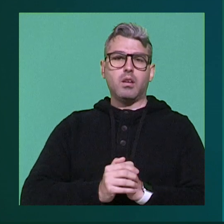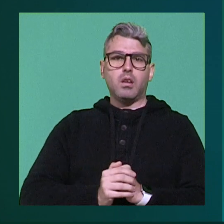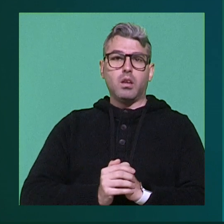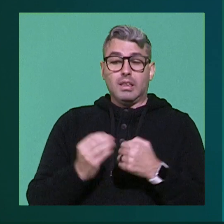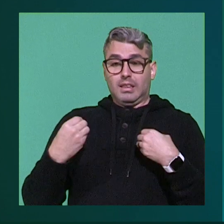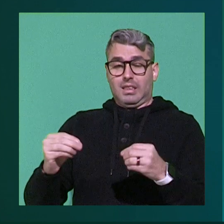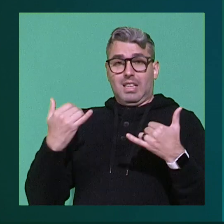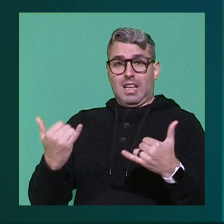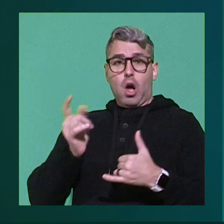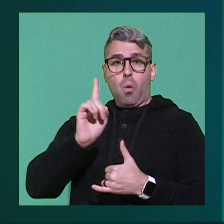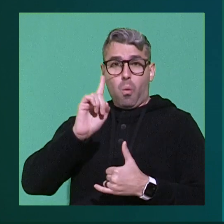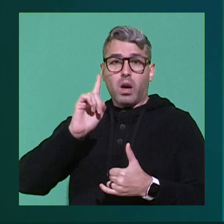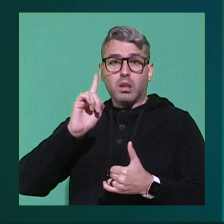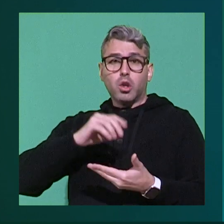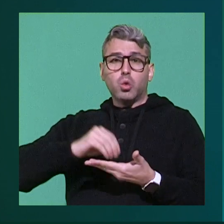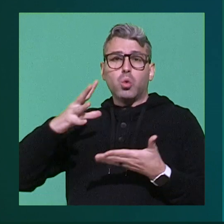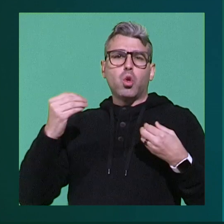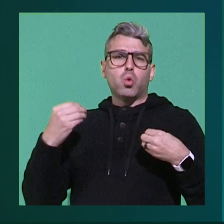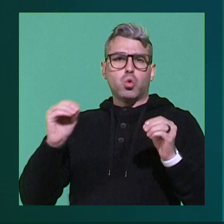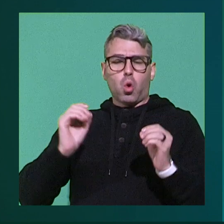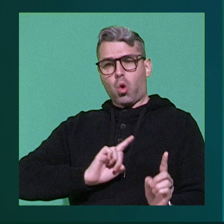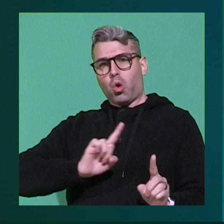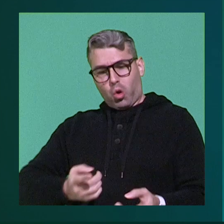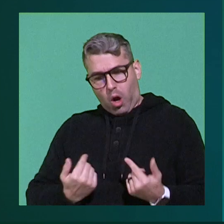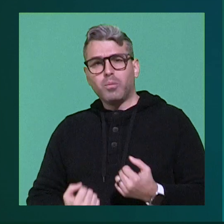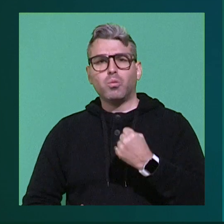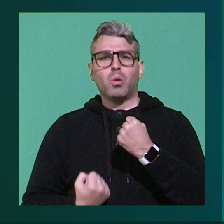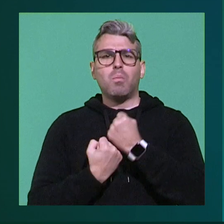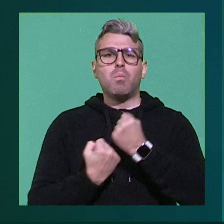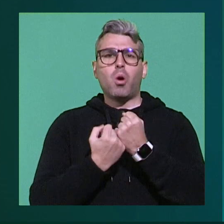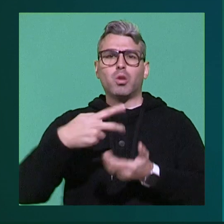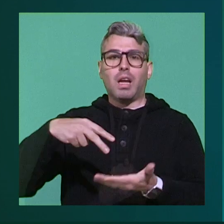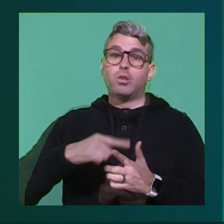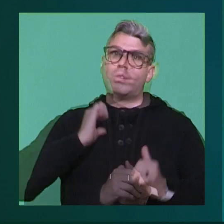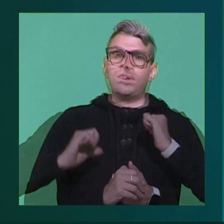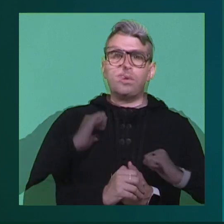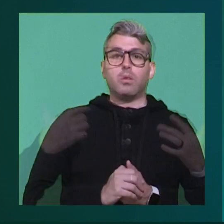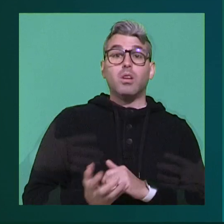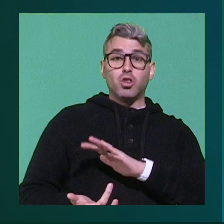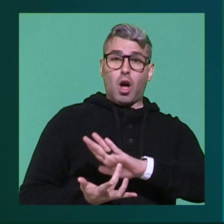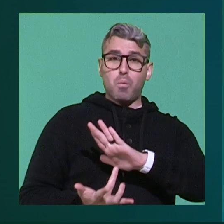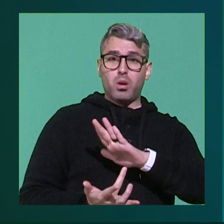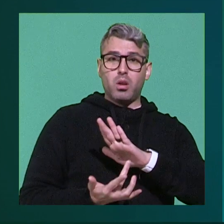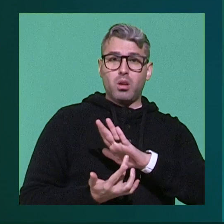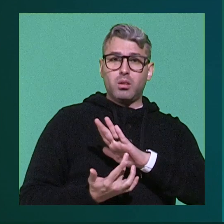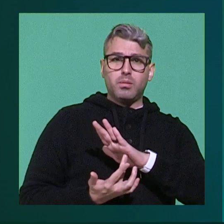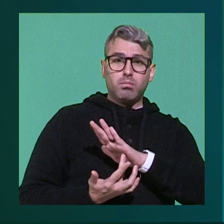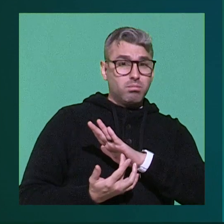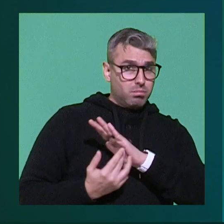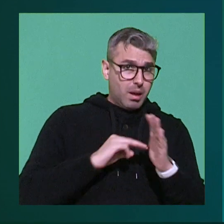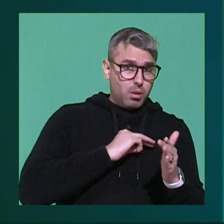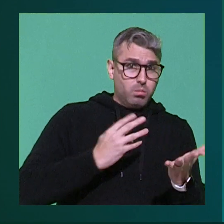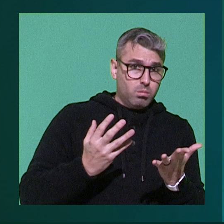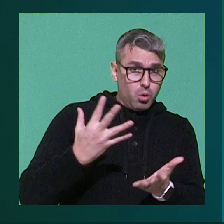Pre-sale tickets are now available in the student store. Come and support your dancers in this exciting show. Sophomores, would you like a mentor to